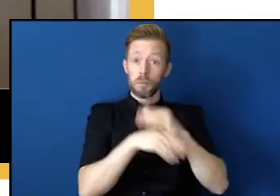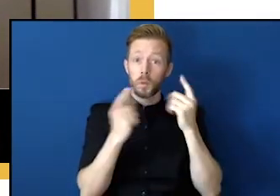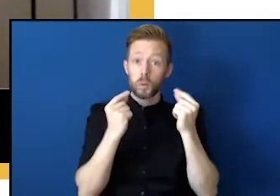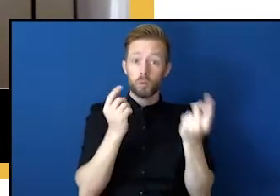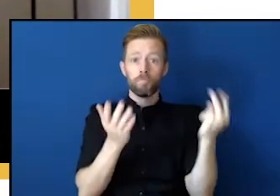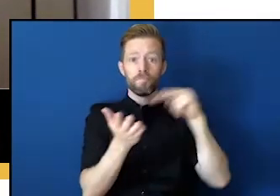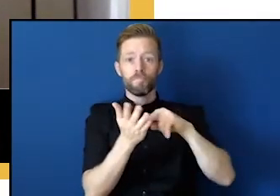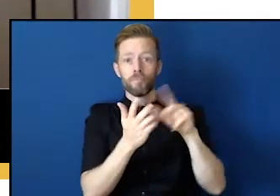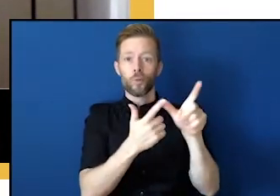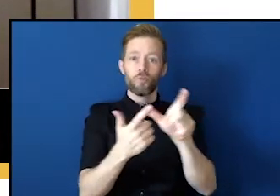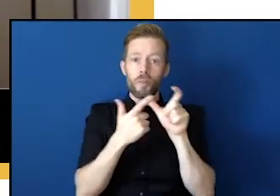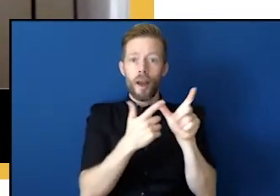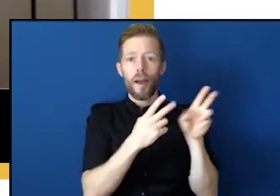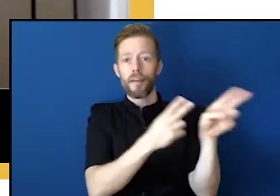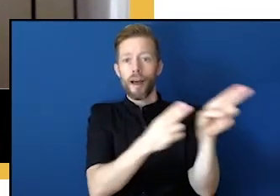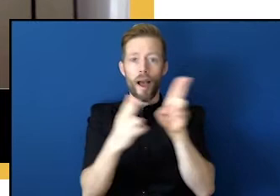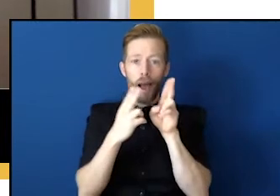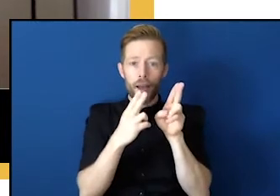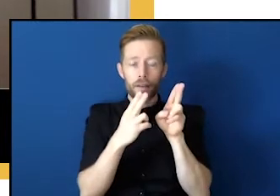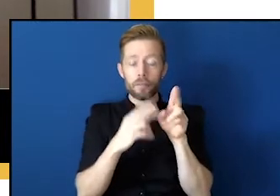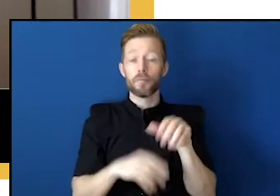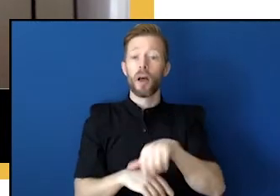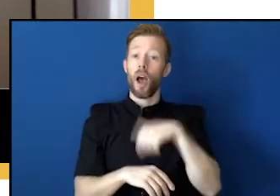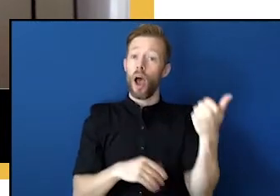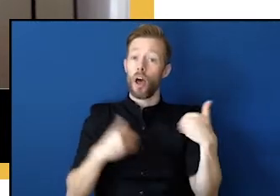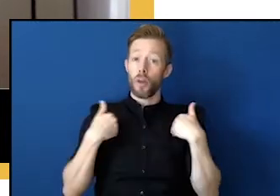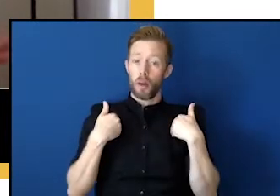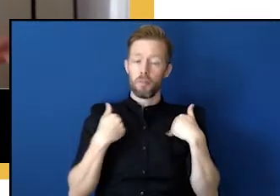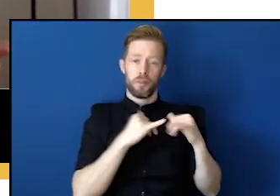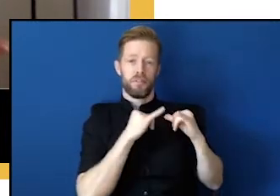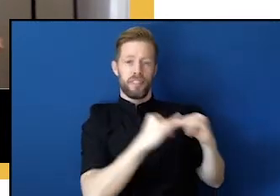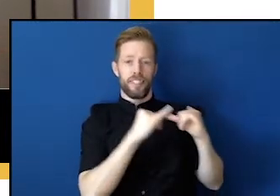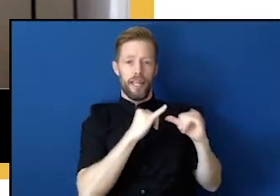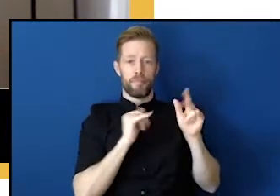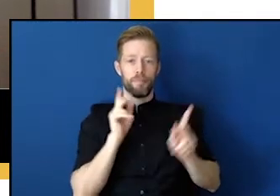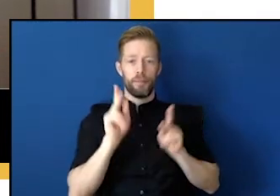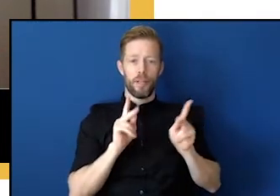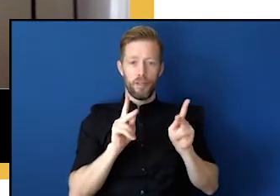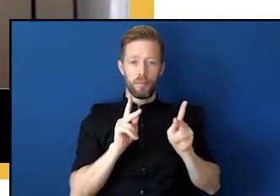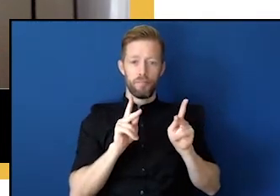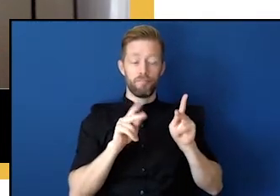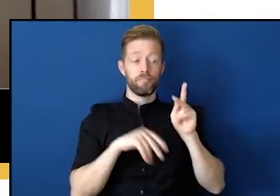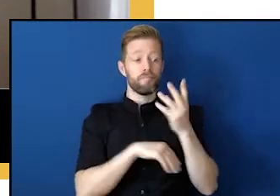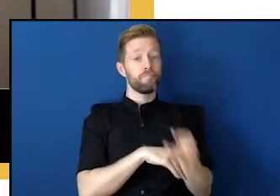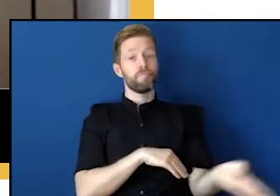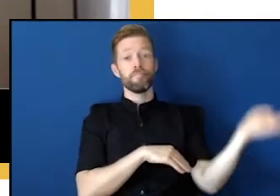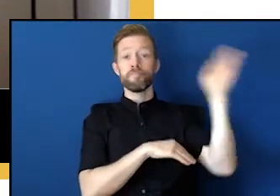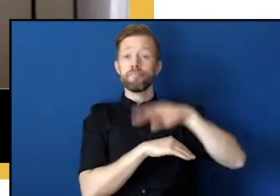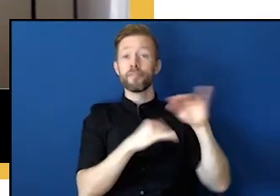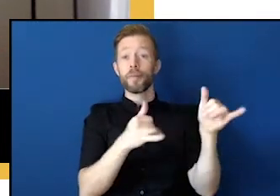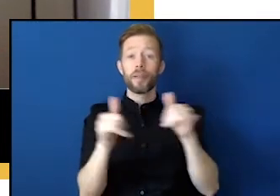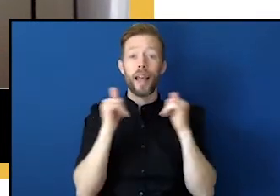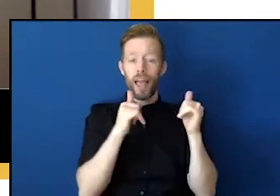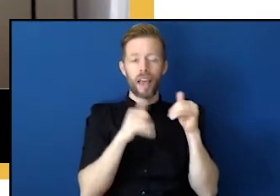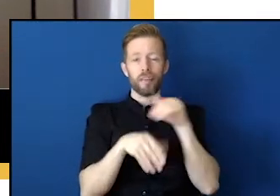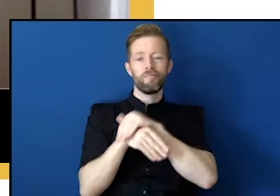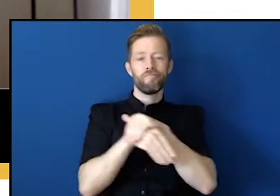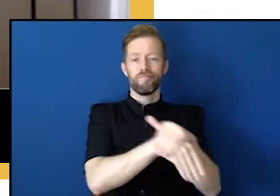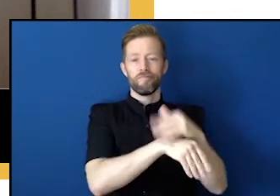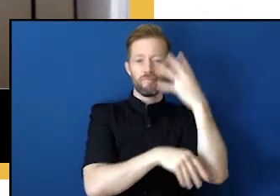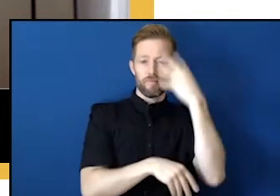hunt, and play at night, while other animals are just like us. They play during the day and they sleep at